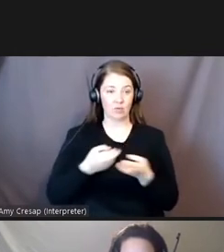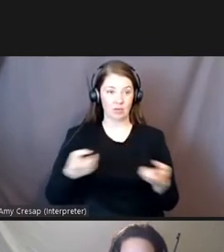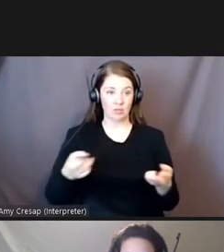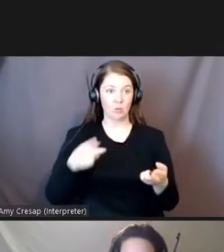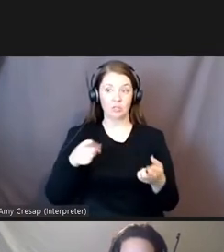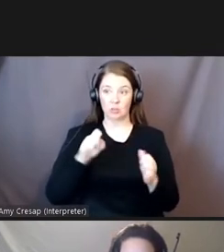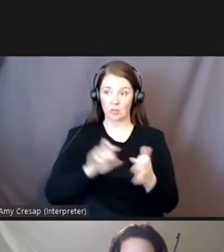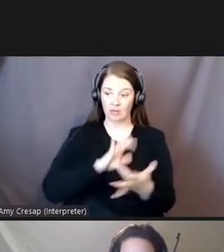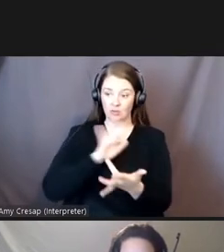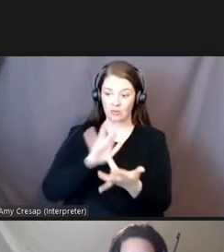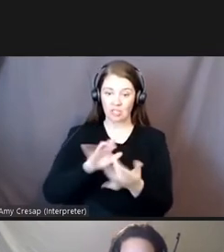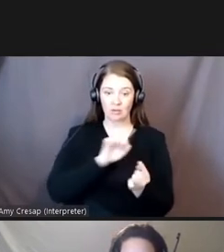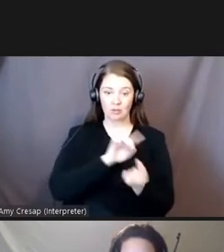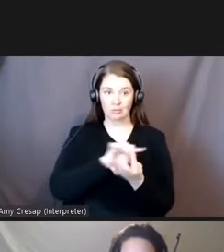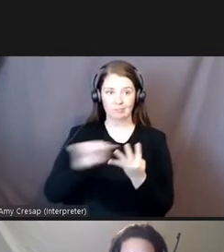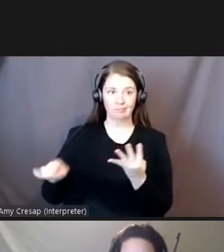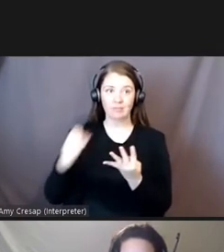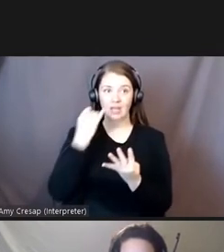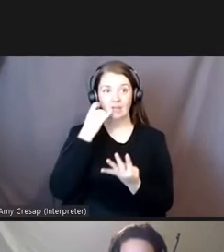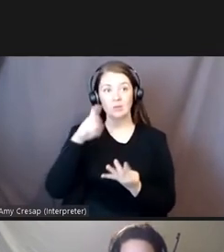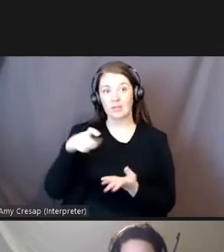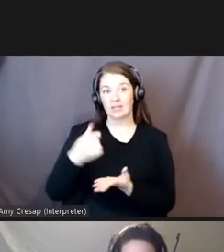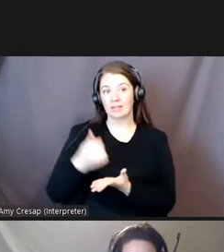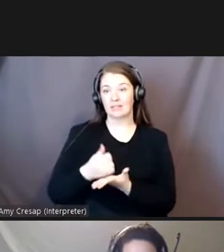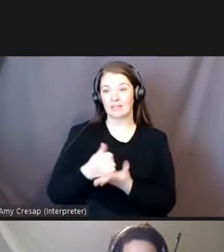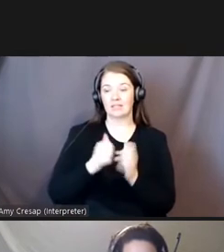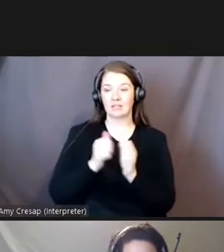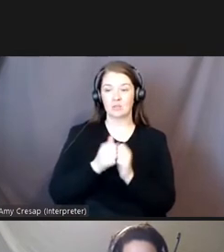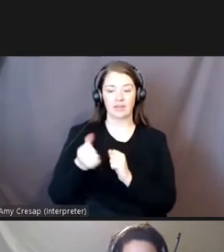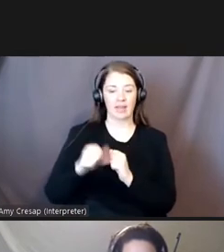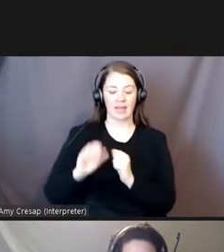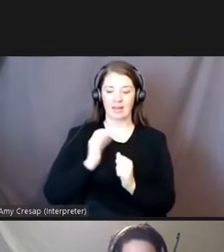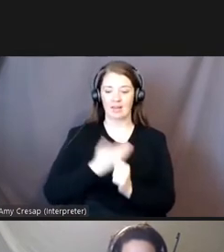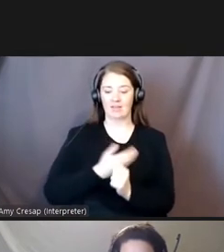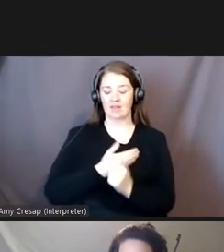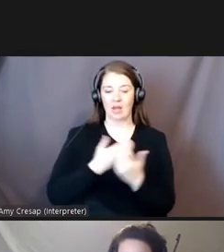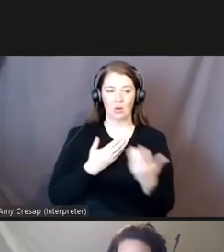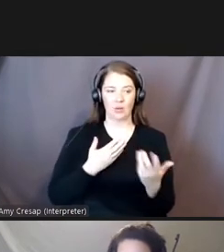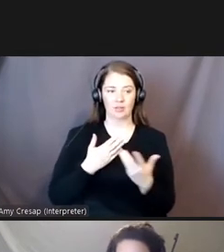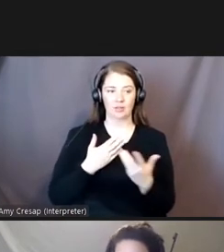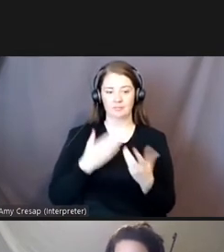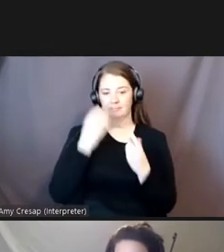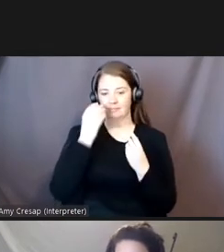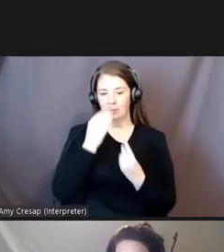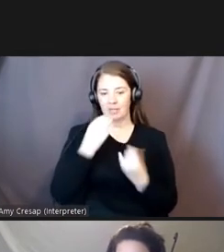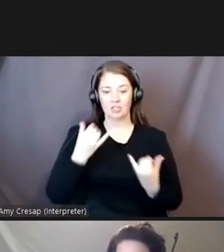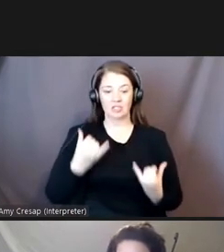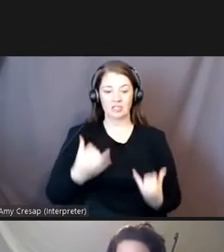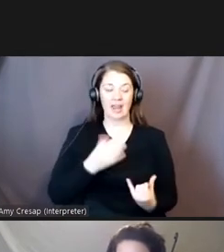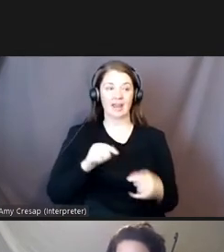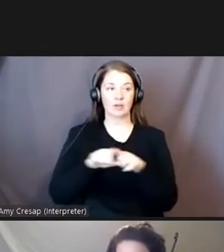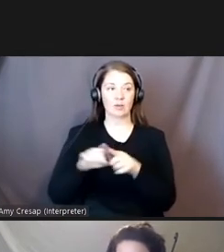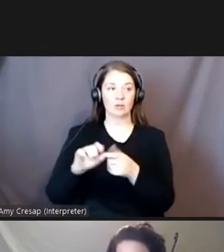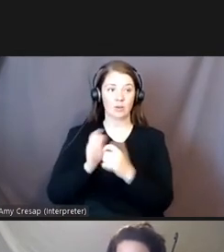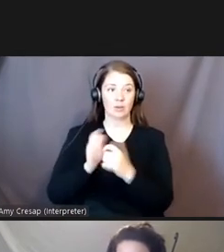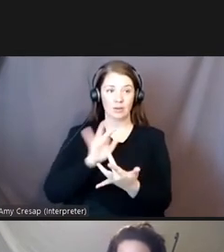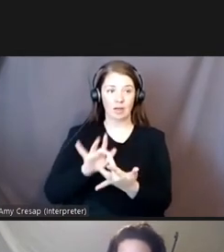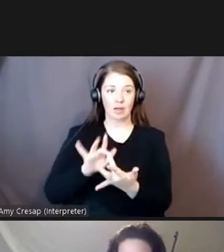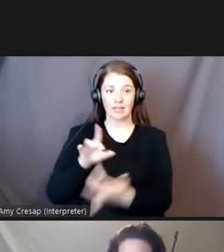need assistance with those measures and how to contact the Disability Rights Office.